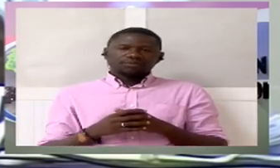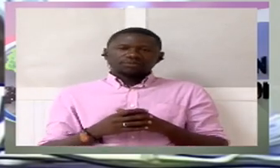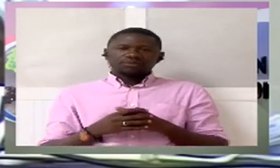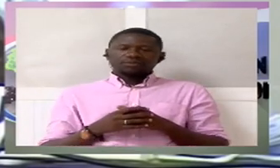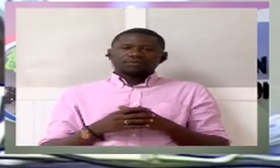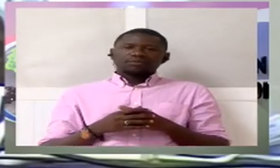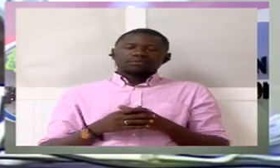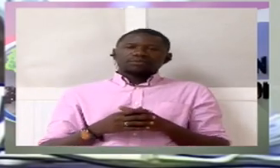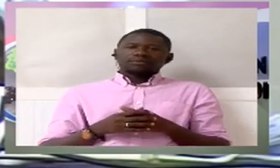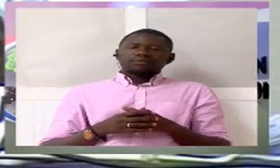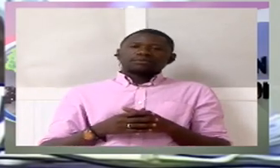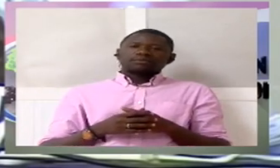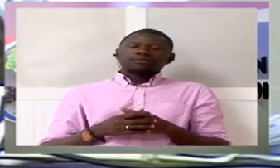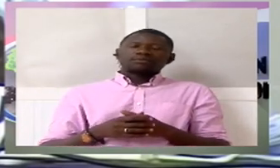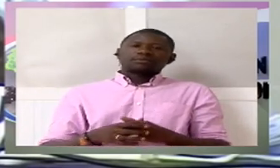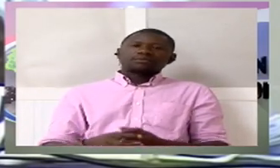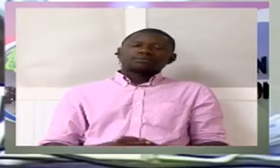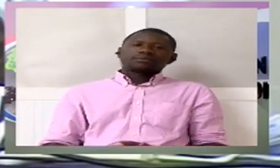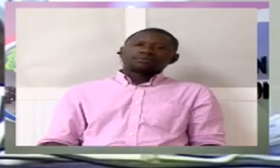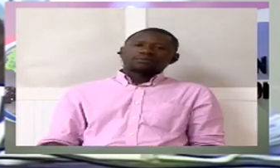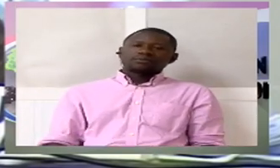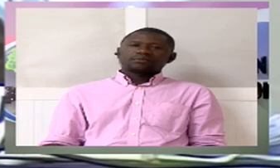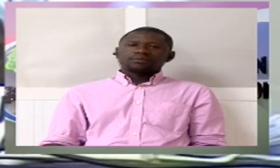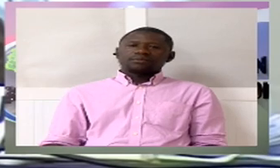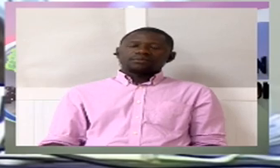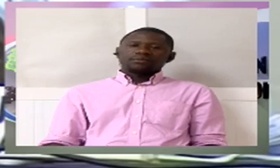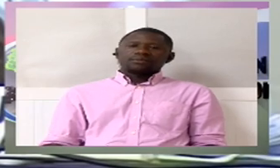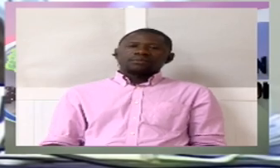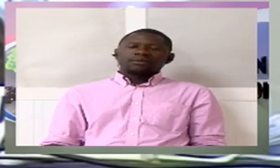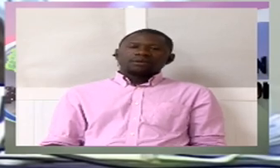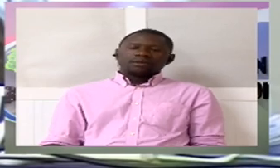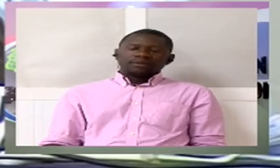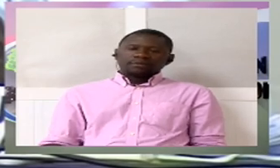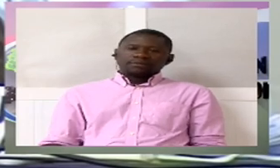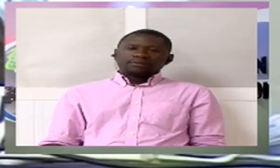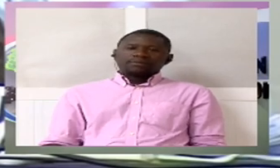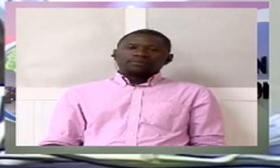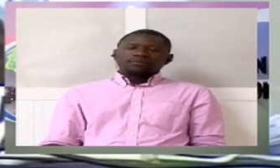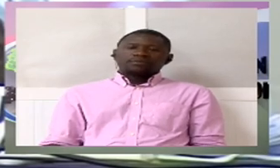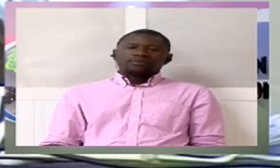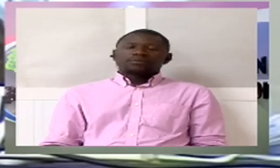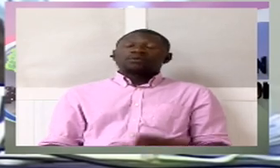la lanya ntefa la karola wala yasabu mantraje. However, my prayers